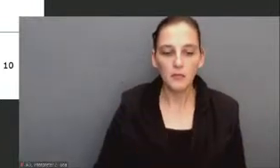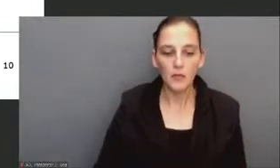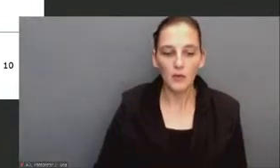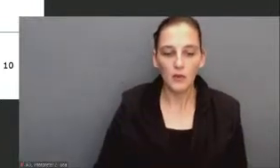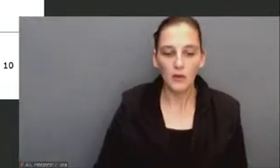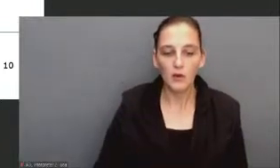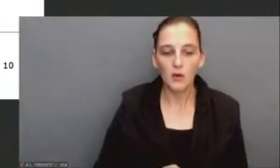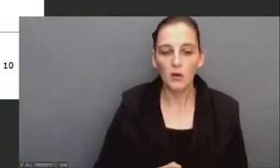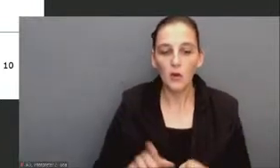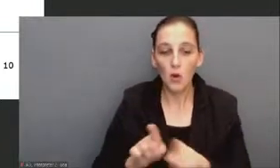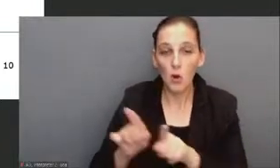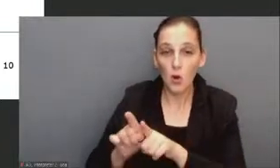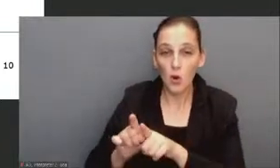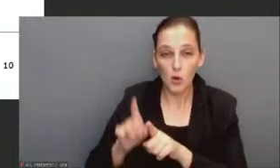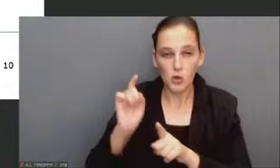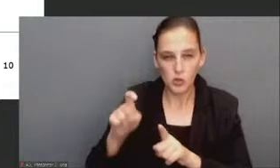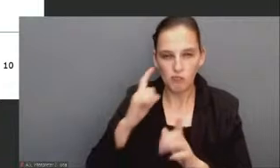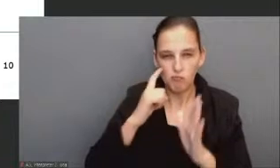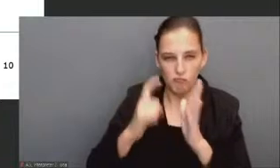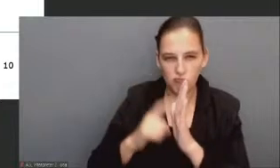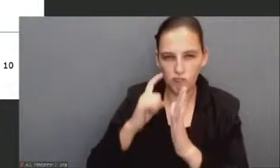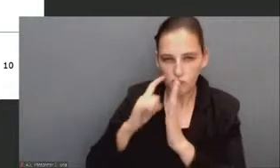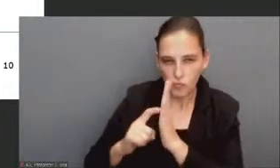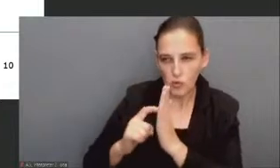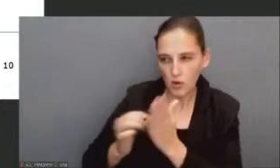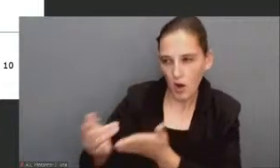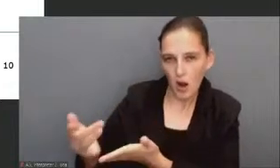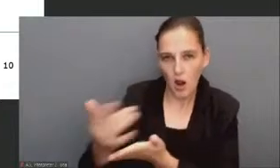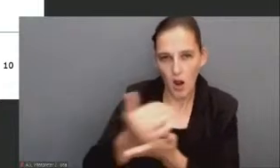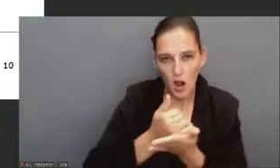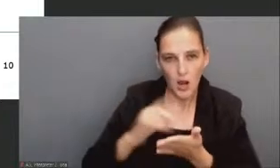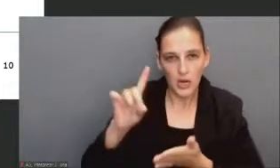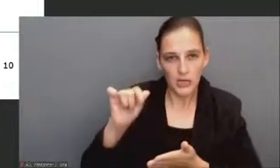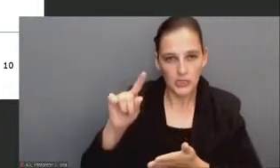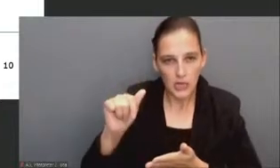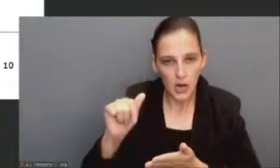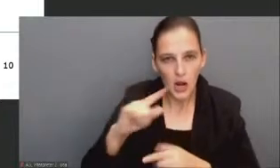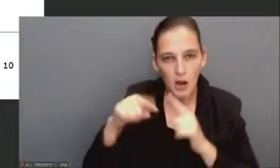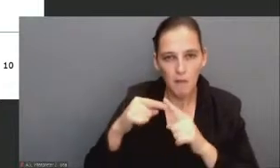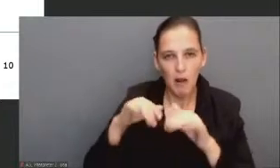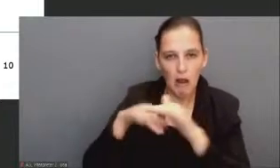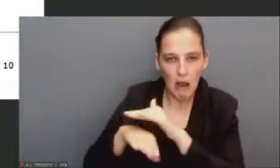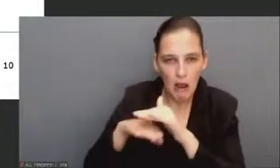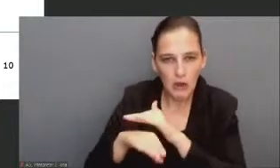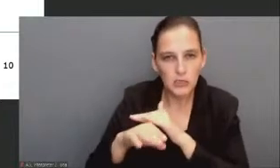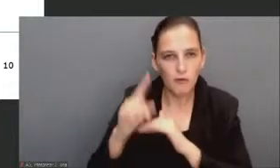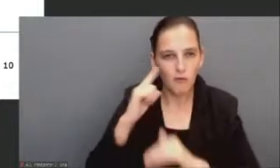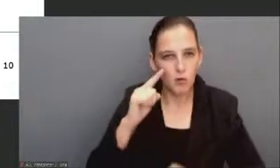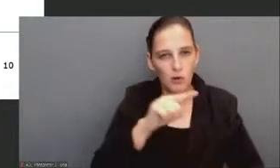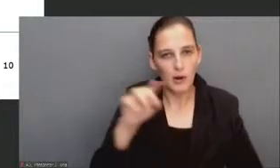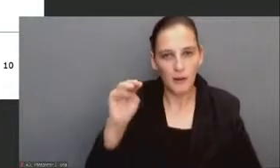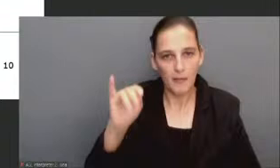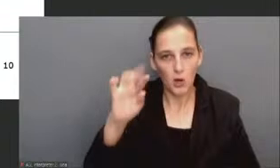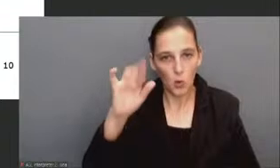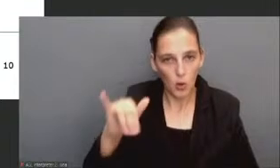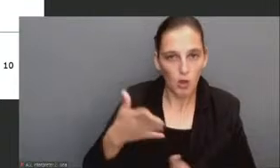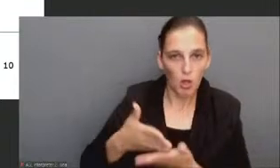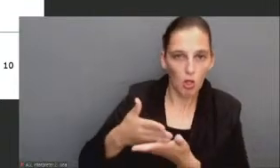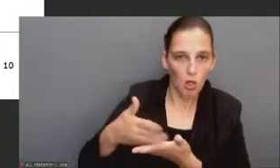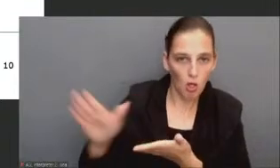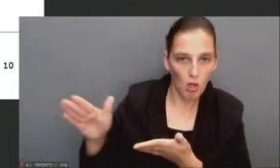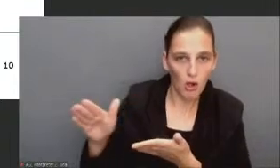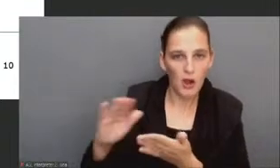an ongoing theme, disaggregated data on access and utilization around minoritized, marginalized, and medically